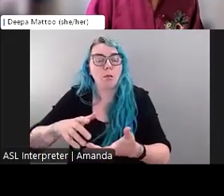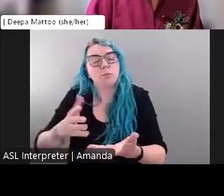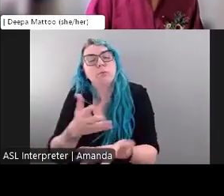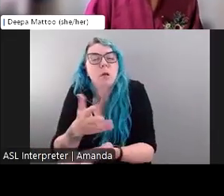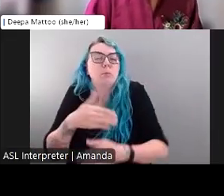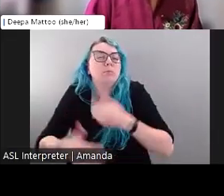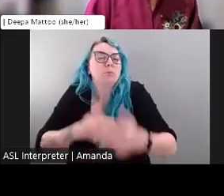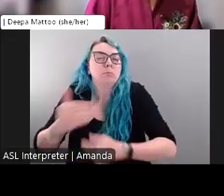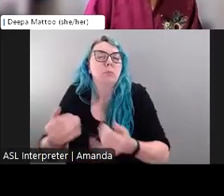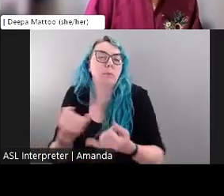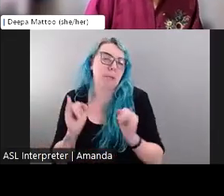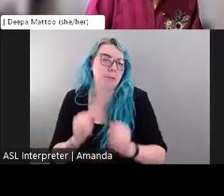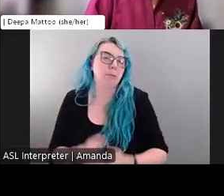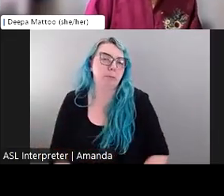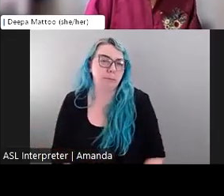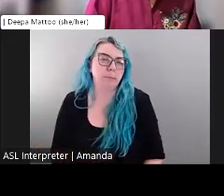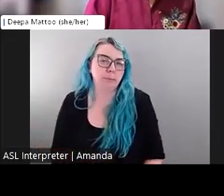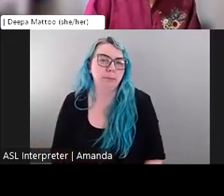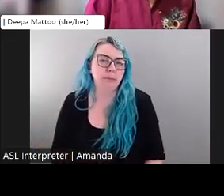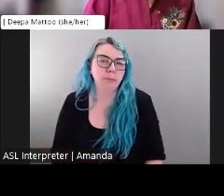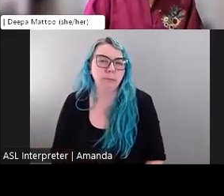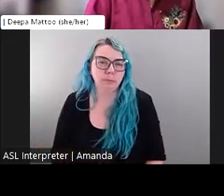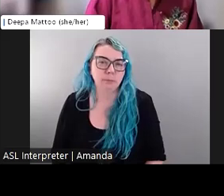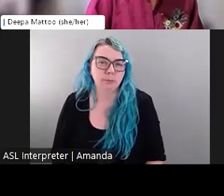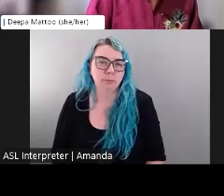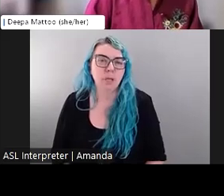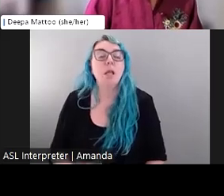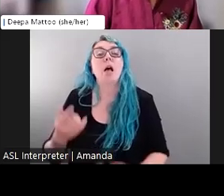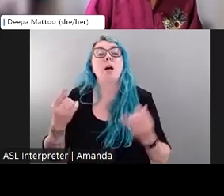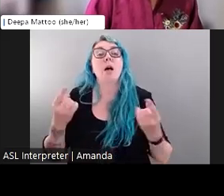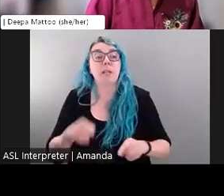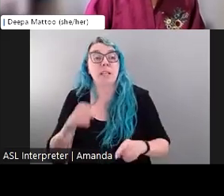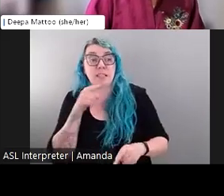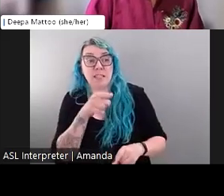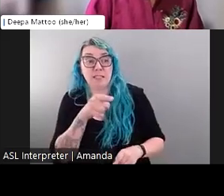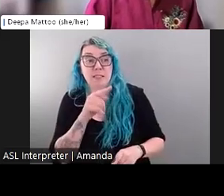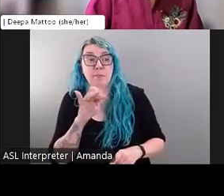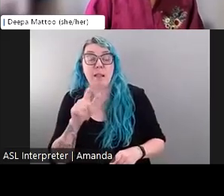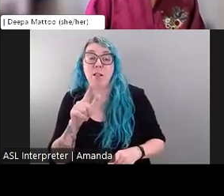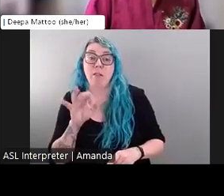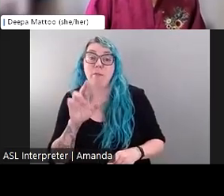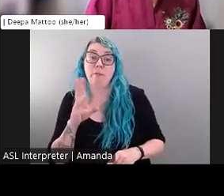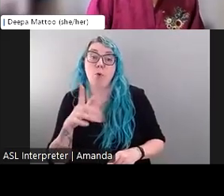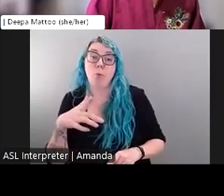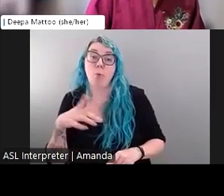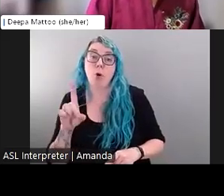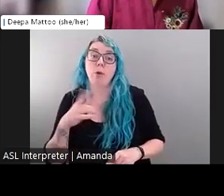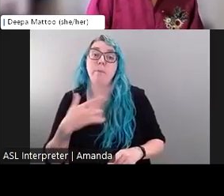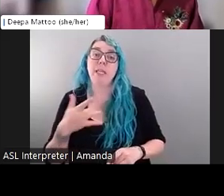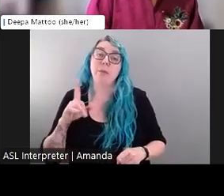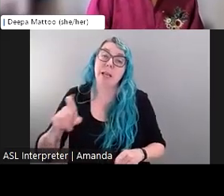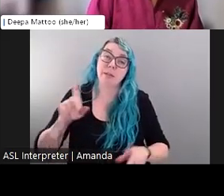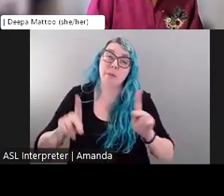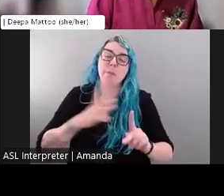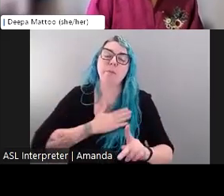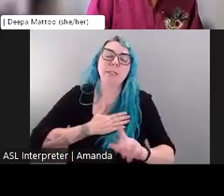we take this tool to is that please don't put it on social media, because that's not what the intent is. This is meant to be given to the